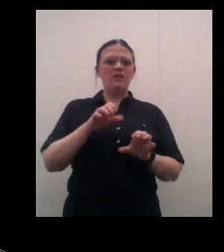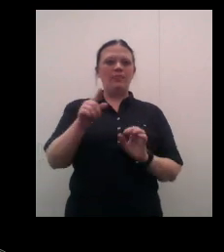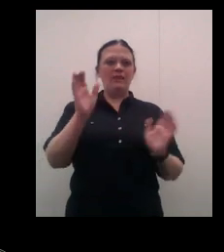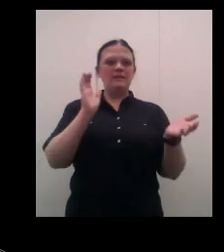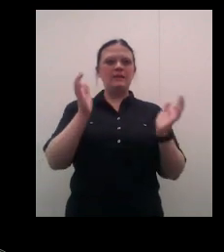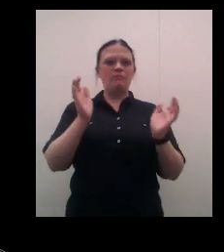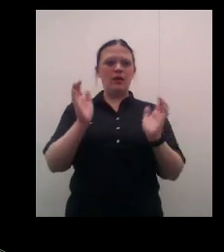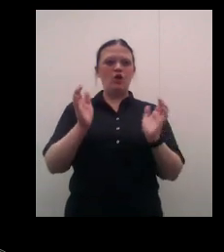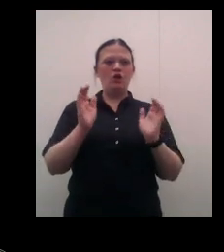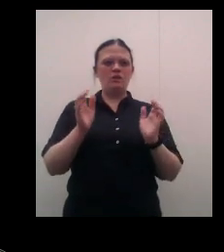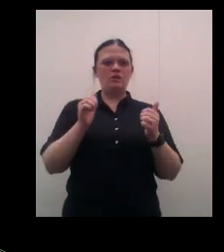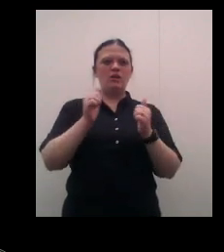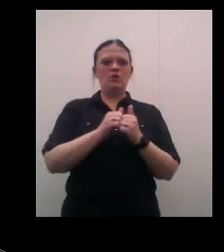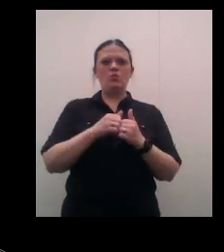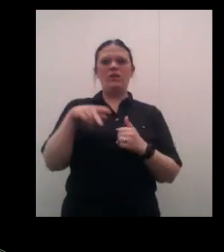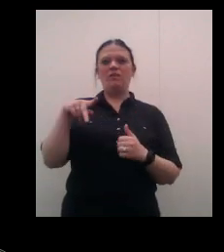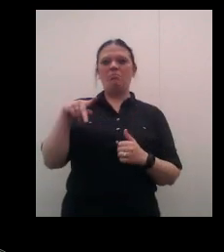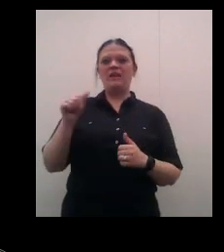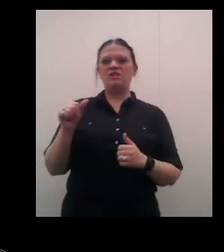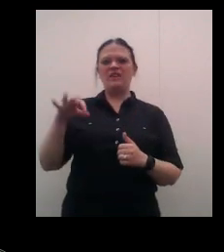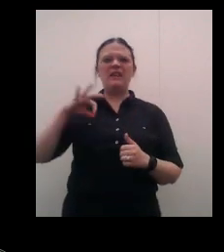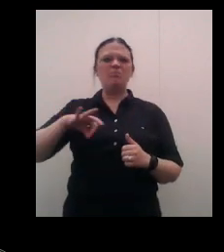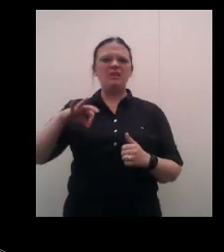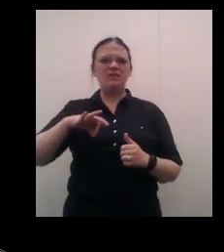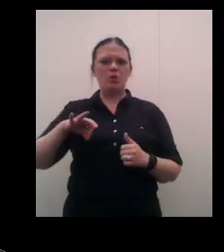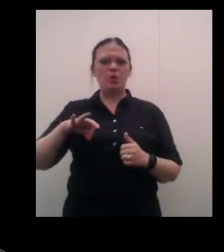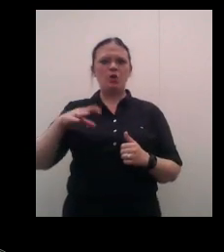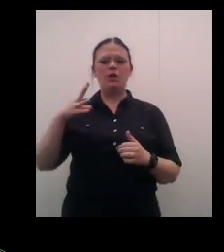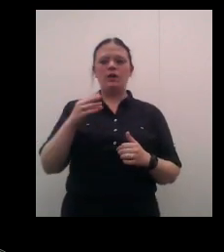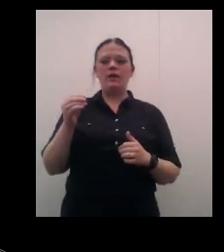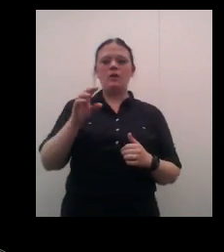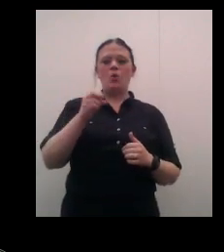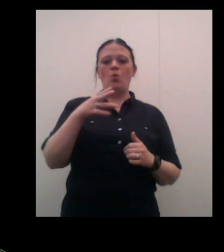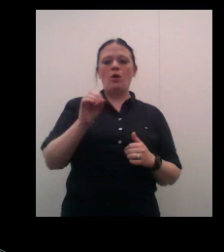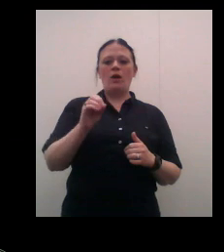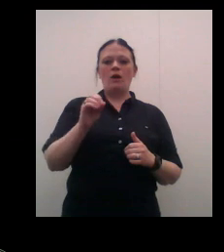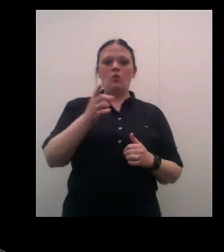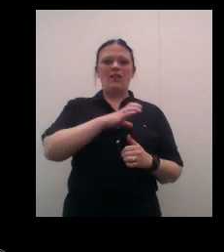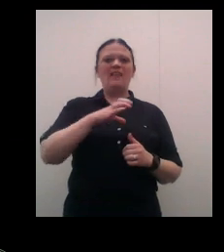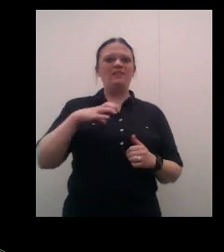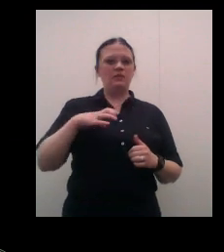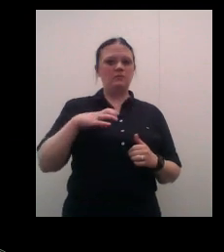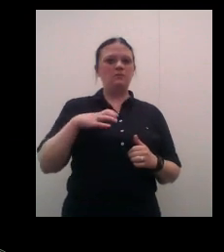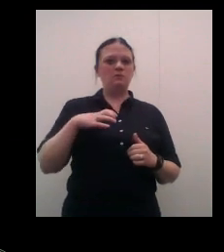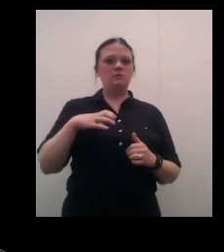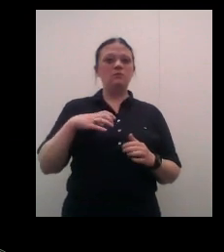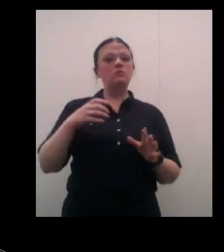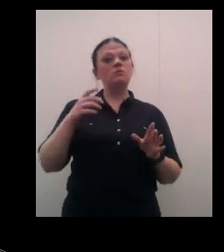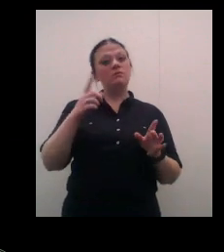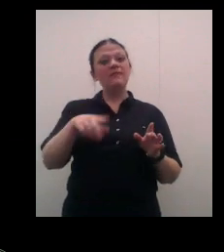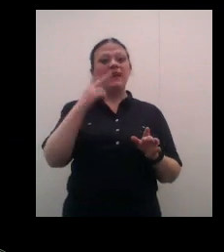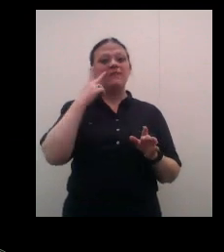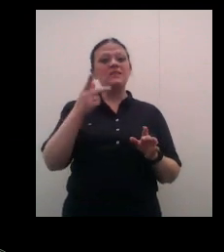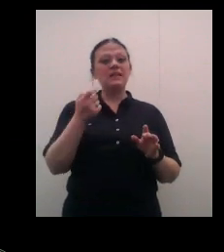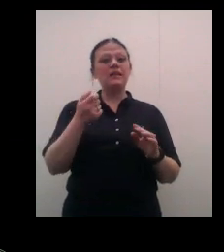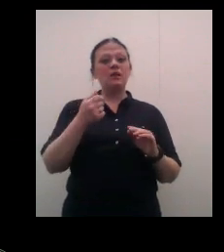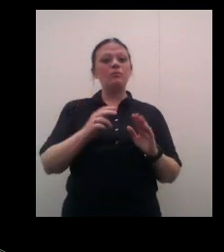with regards to Allegheny County, Pennsylvania, where Pittsburgh is, Cuyahoga County, Ohio. They have seen an uptick in some of those